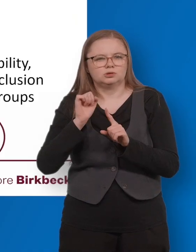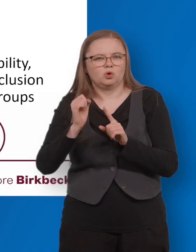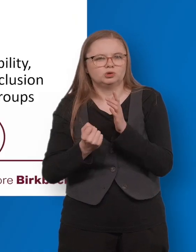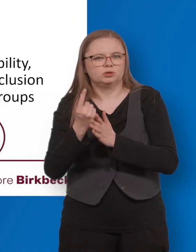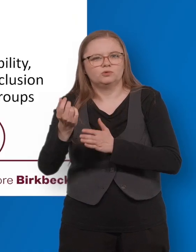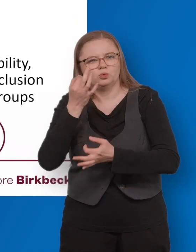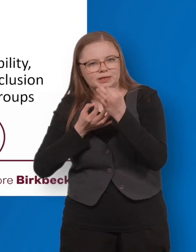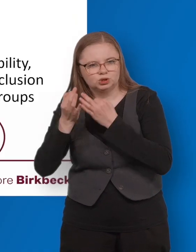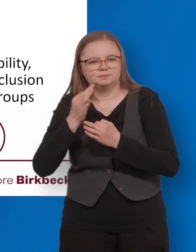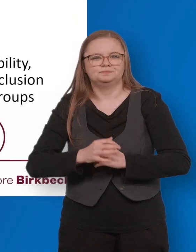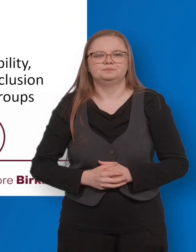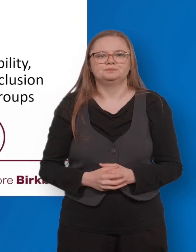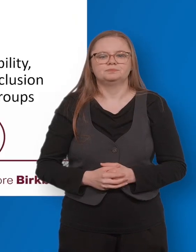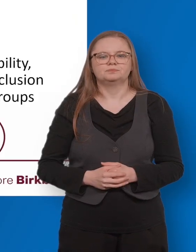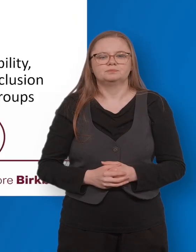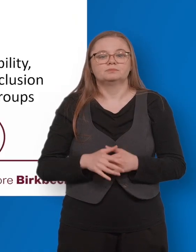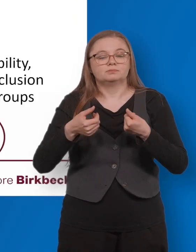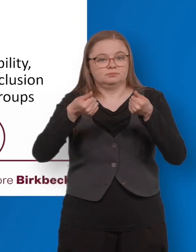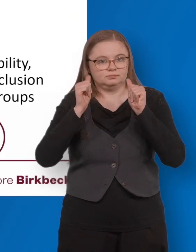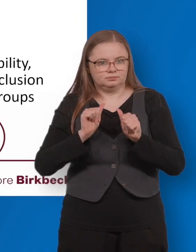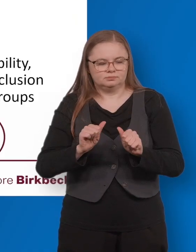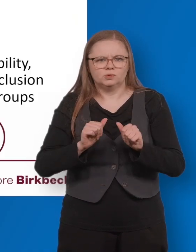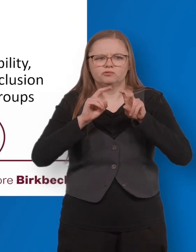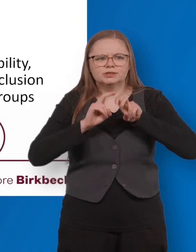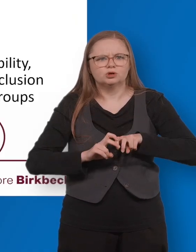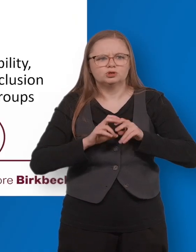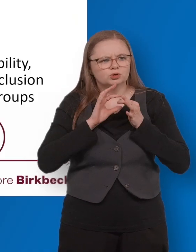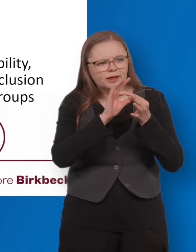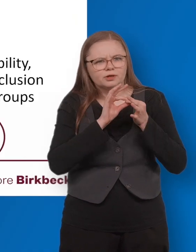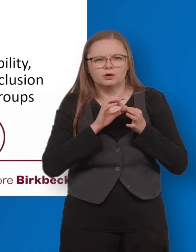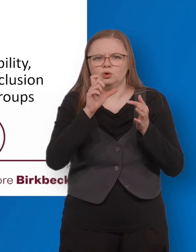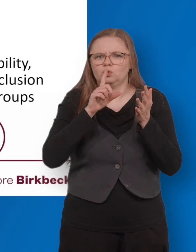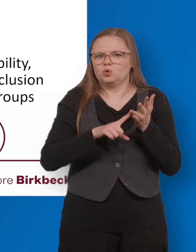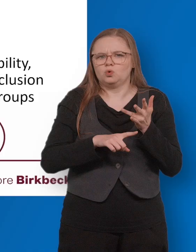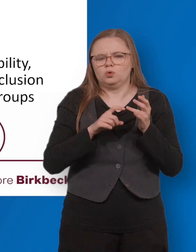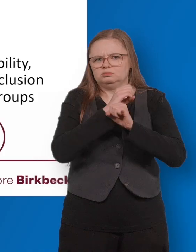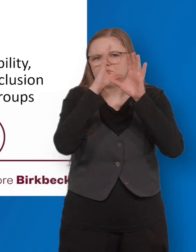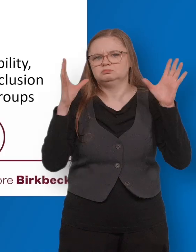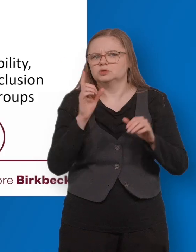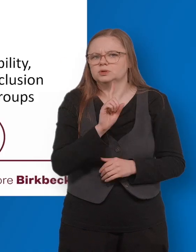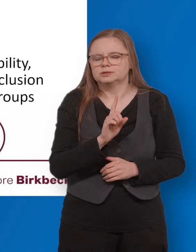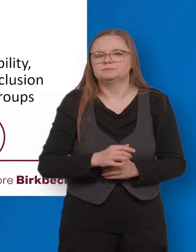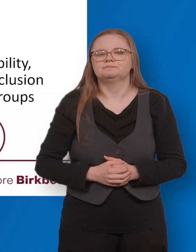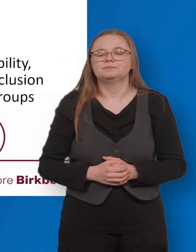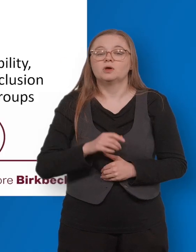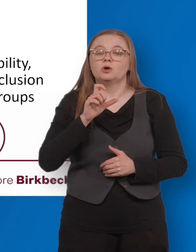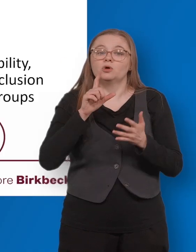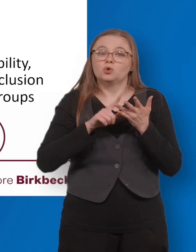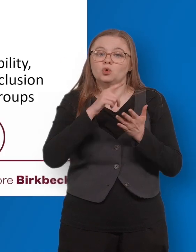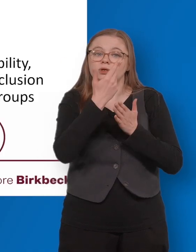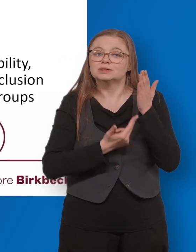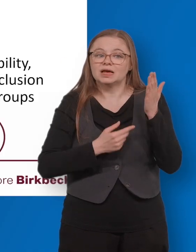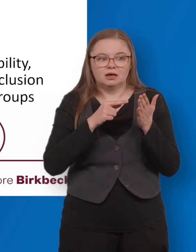Doing research together, the co. What does it all mean? So, co-design, as in